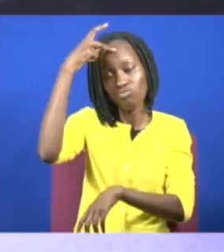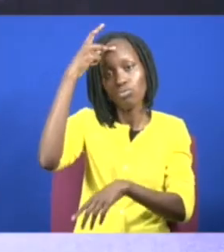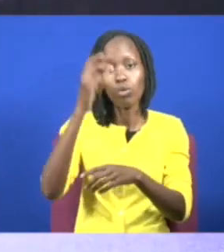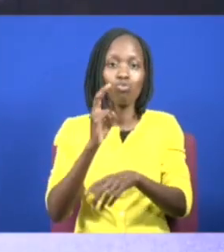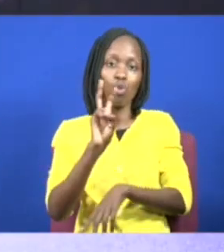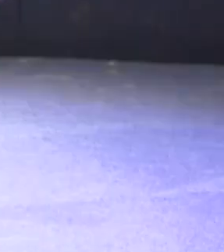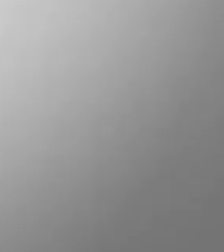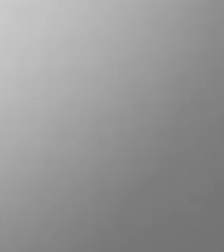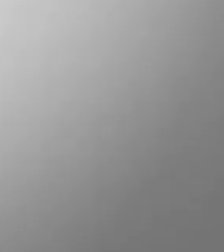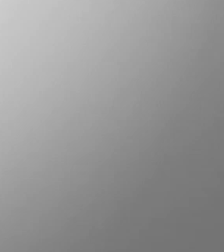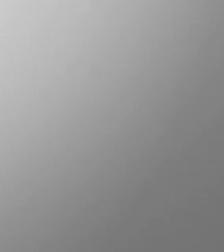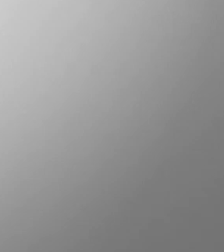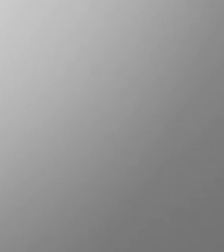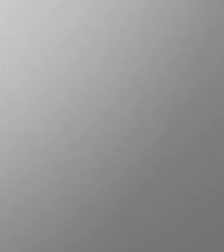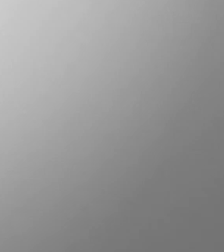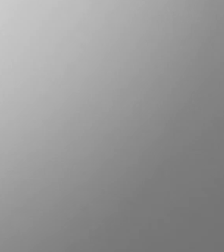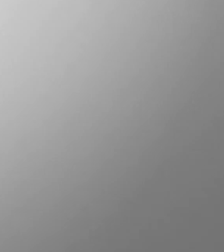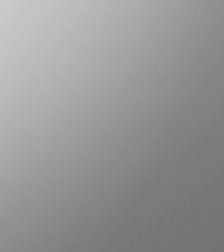clip.